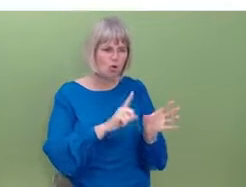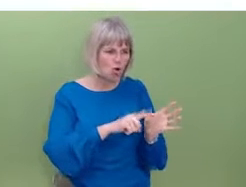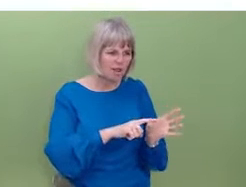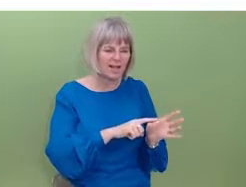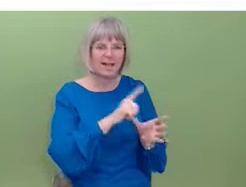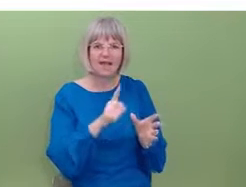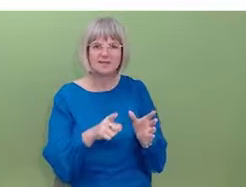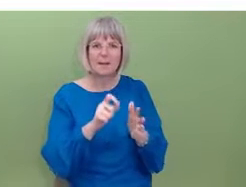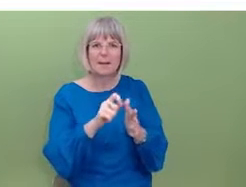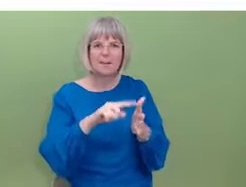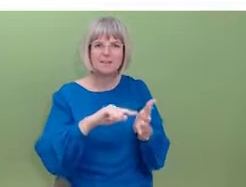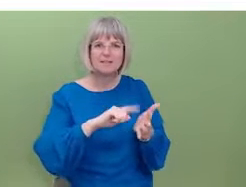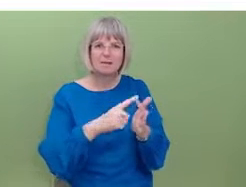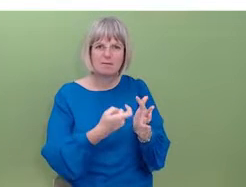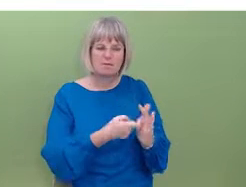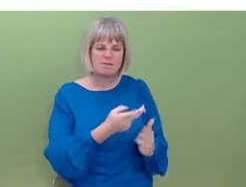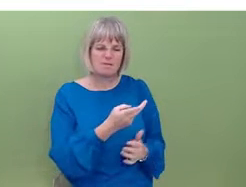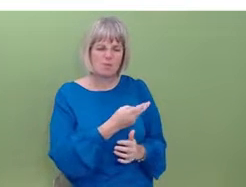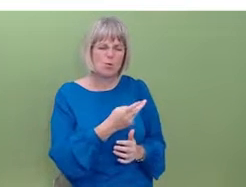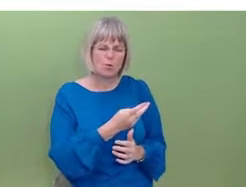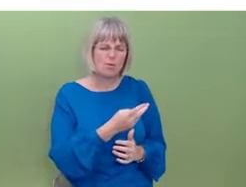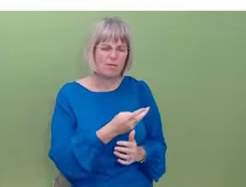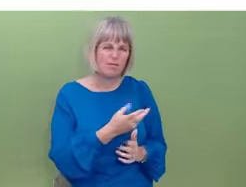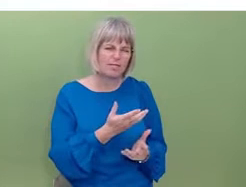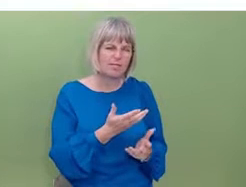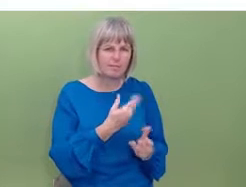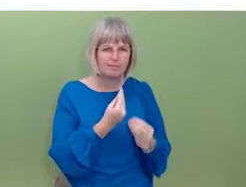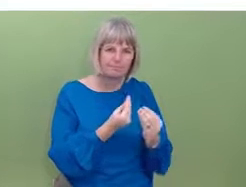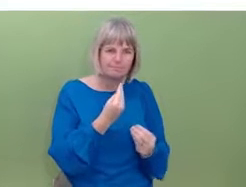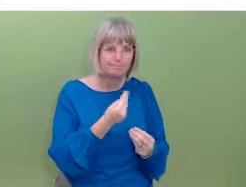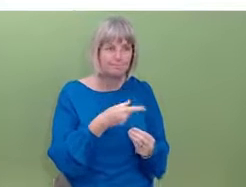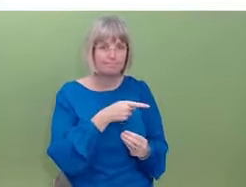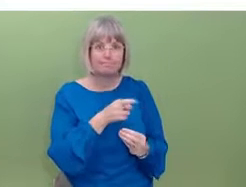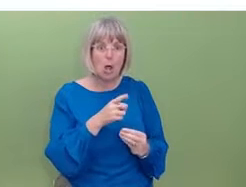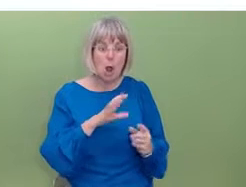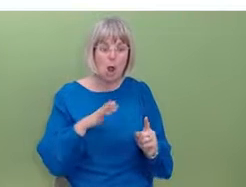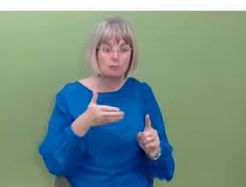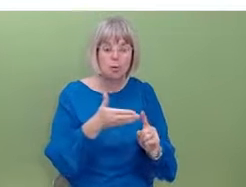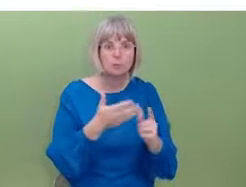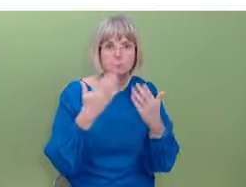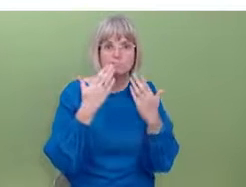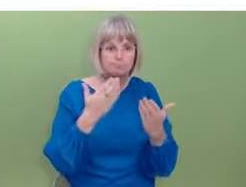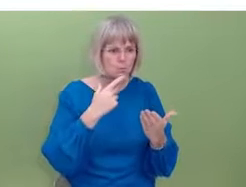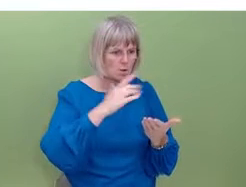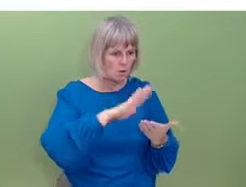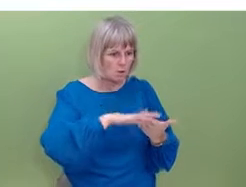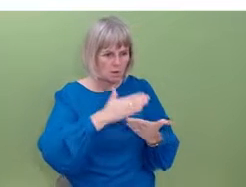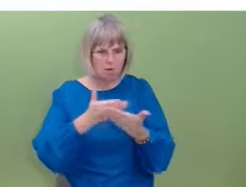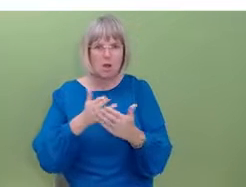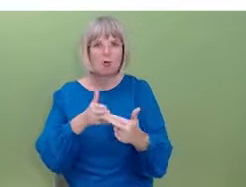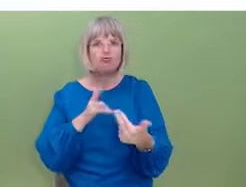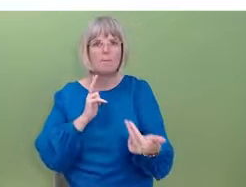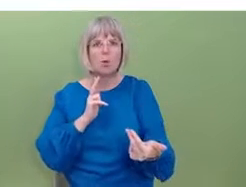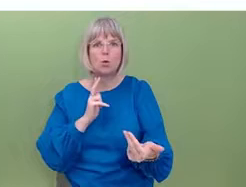these approaches, we had no idea how well they would migrate onto the remote